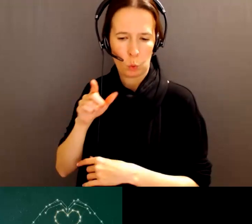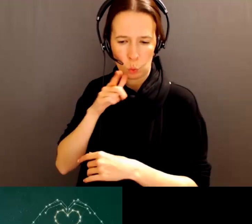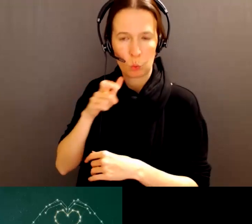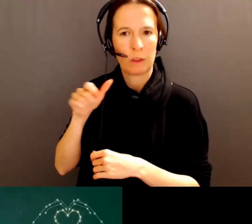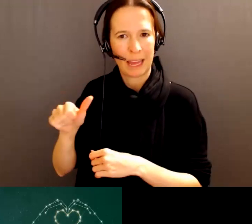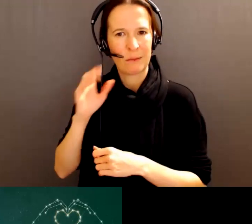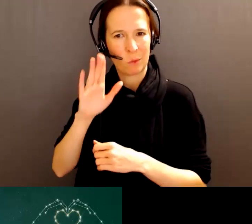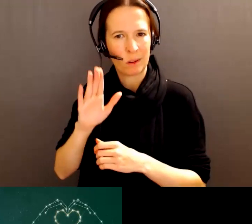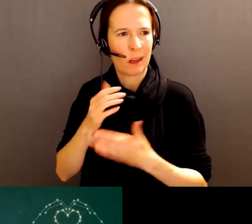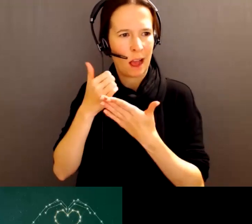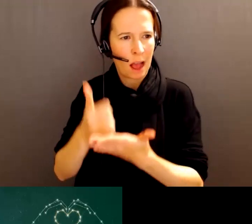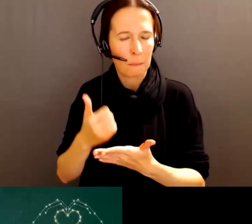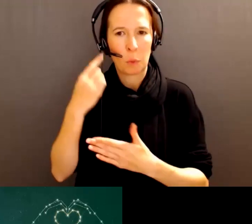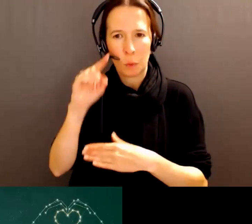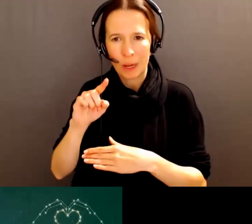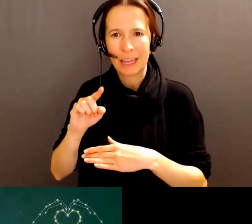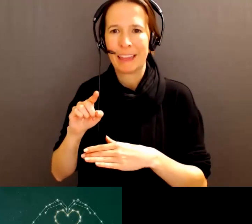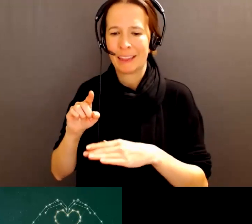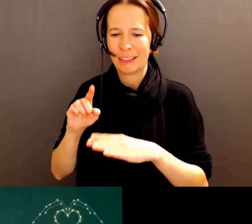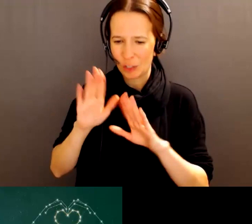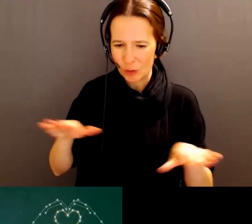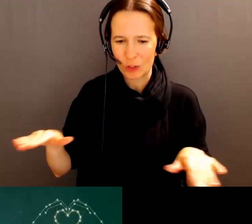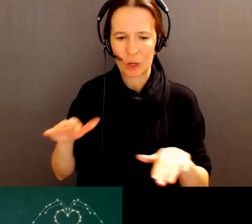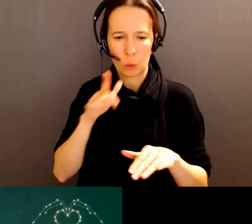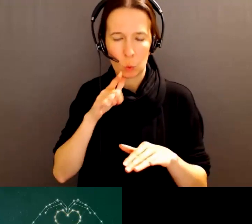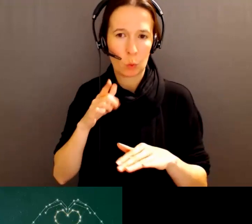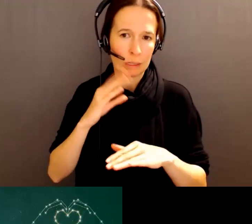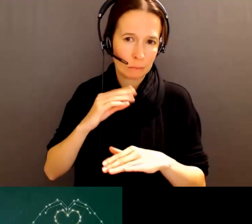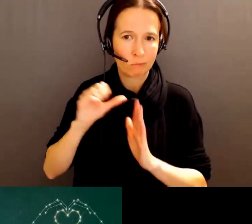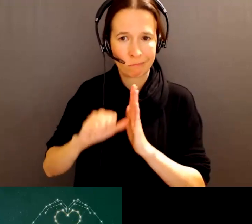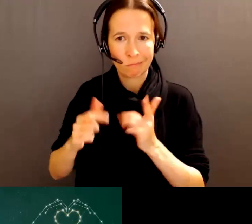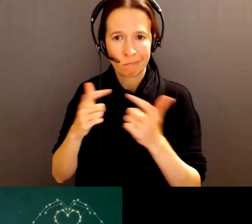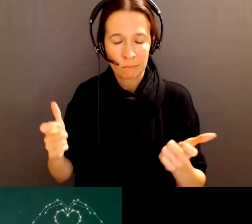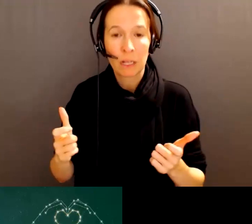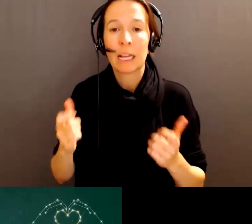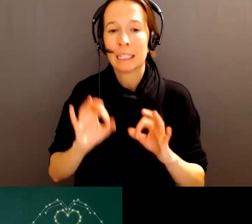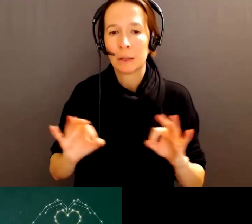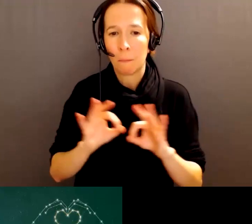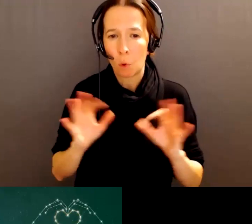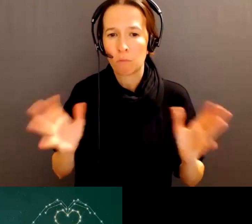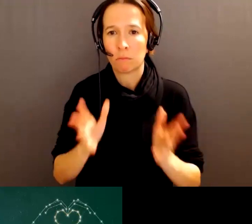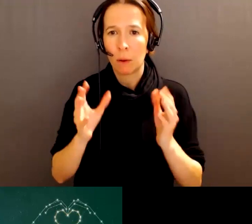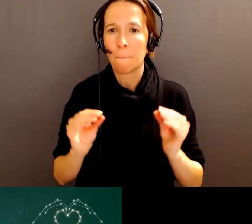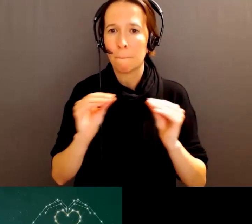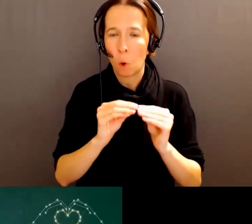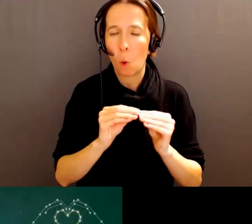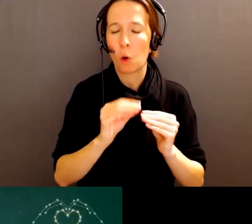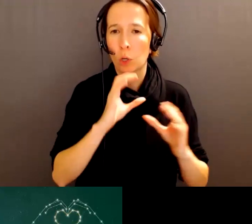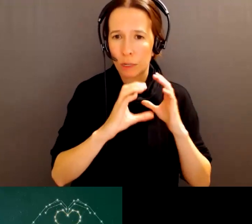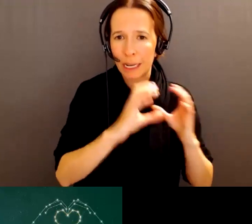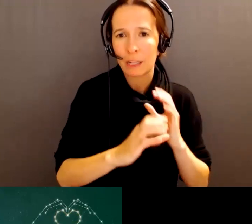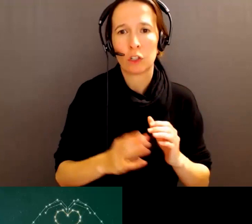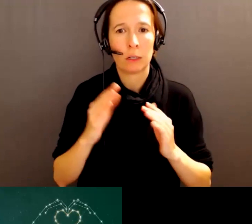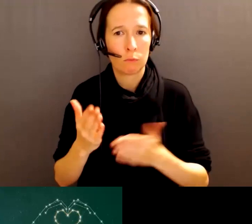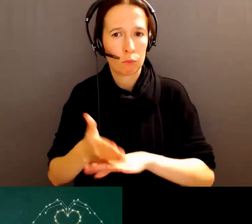impact of text messaging as a means to increase communication, support behavior change, and improve care for pediatric